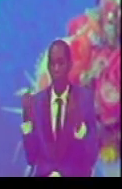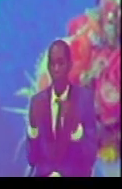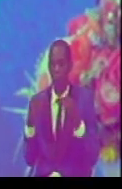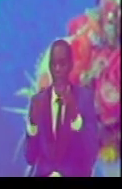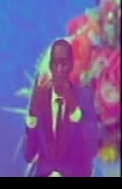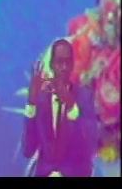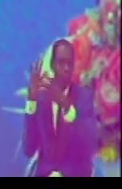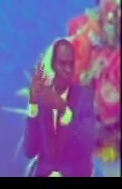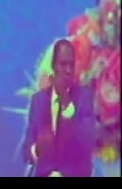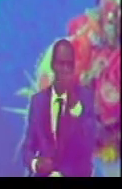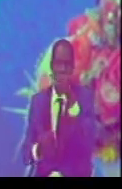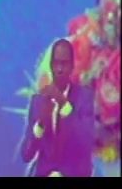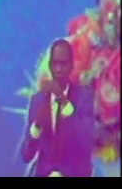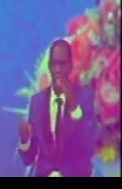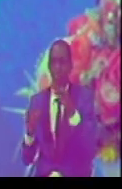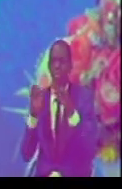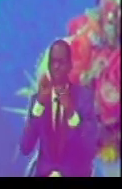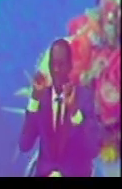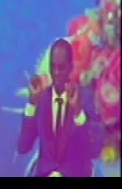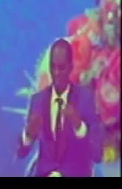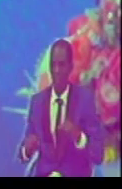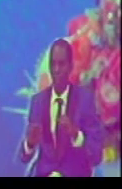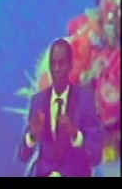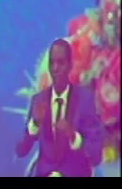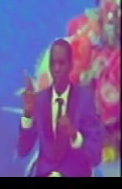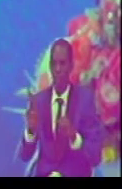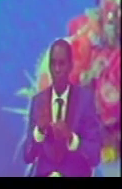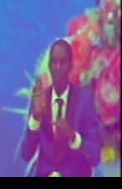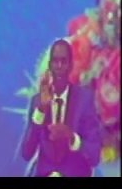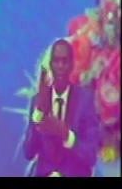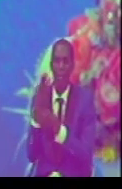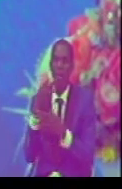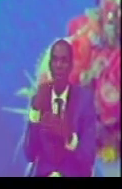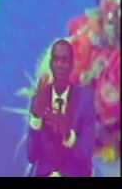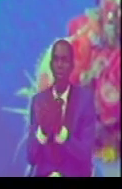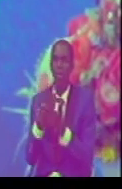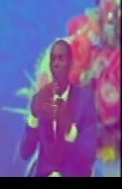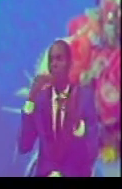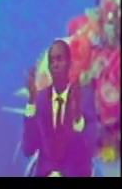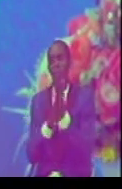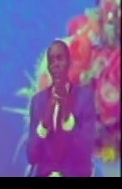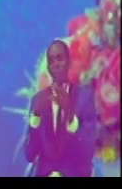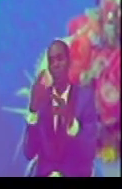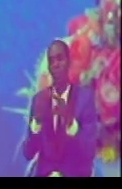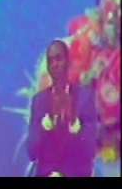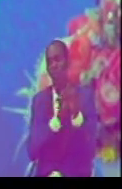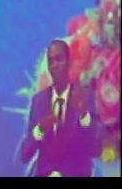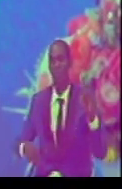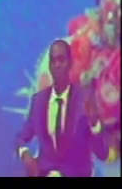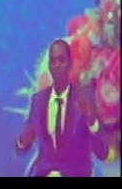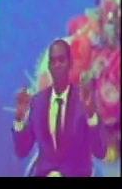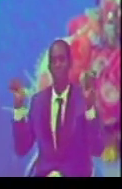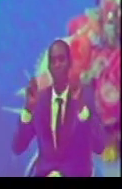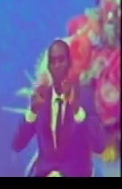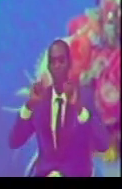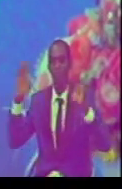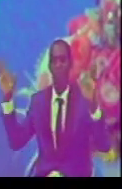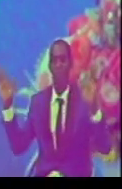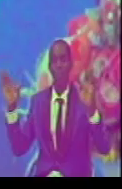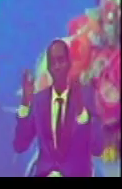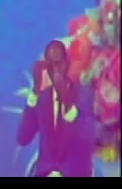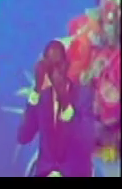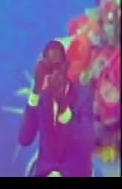after the publicity, the pain disappeared. I was able to use my hand. I can twist it. So I say, may God's name be praised forever